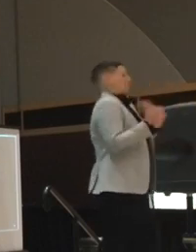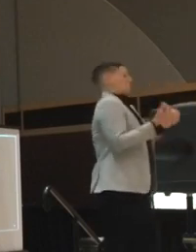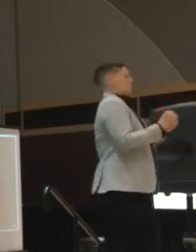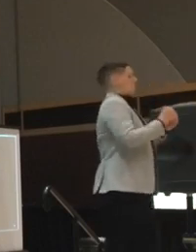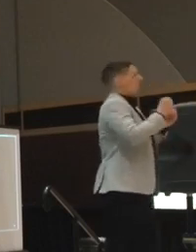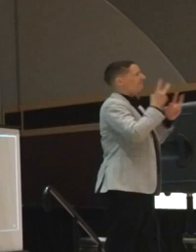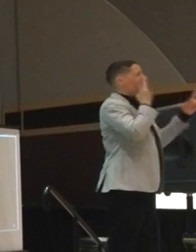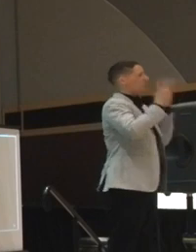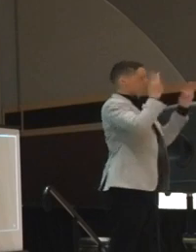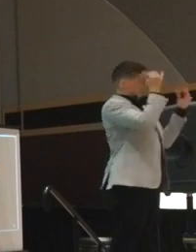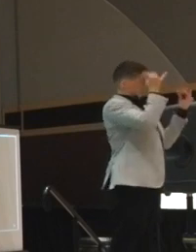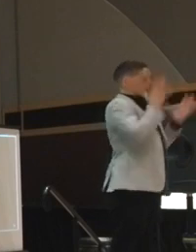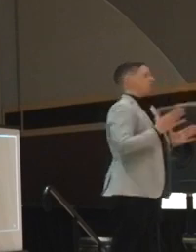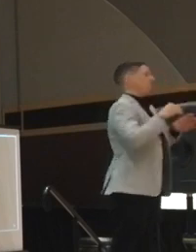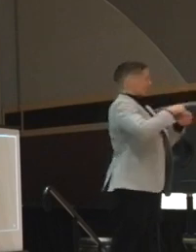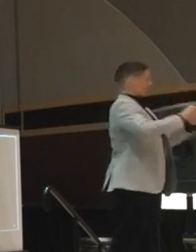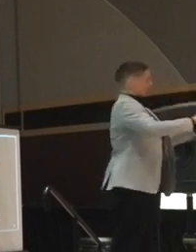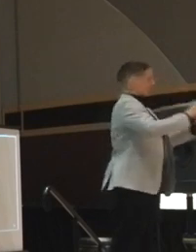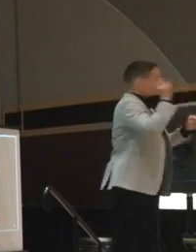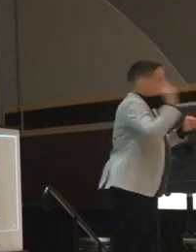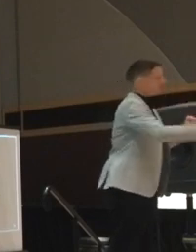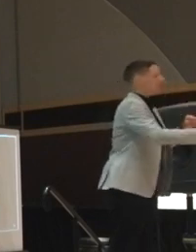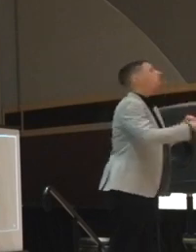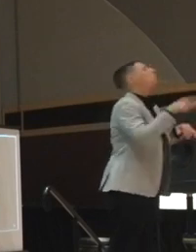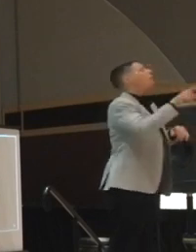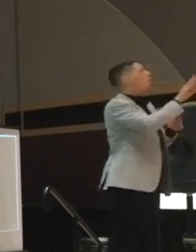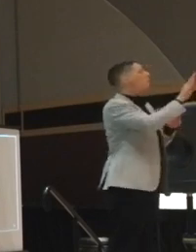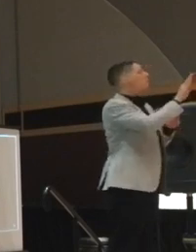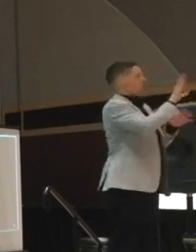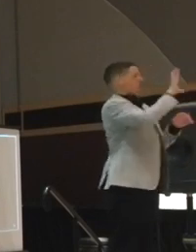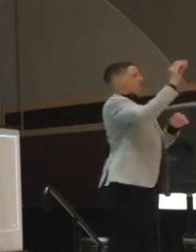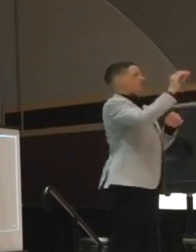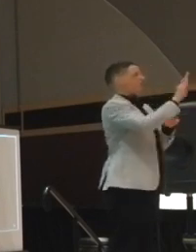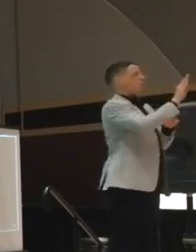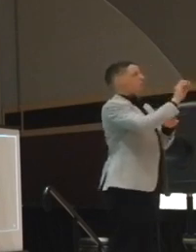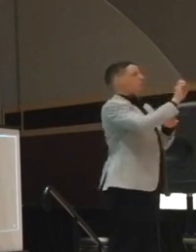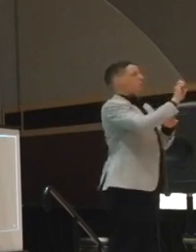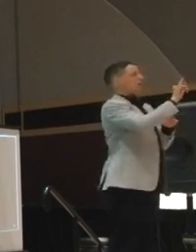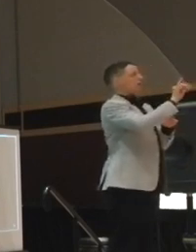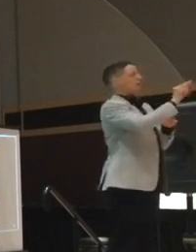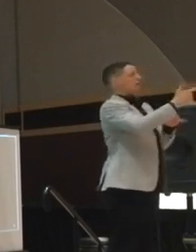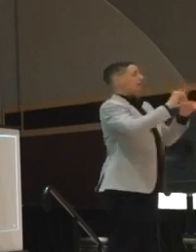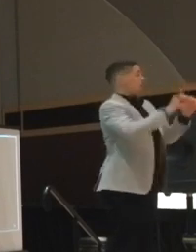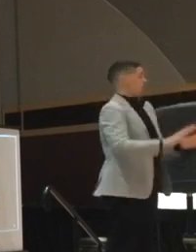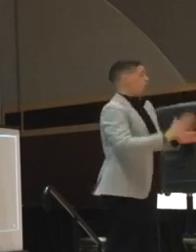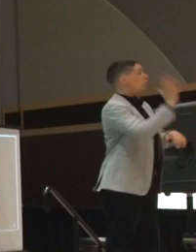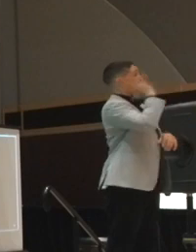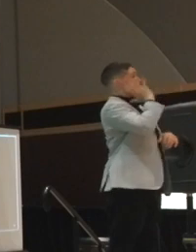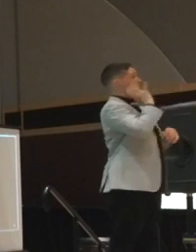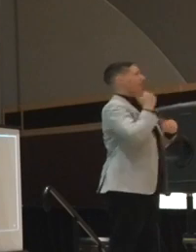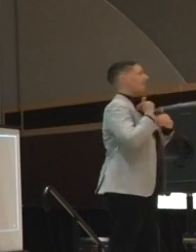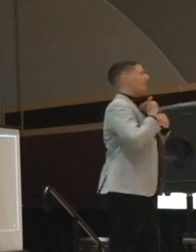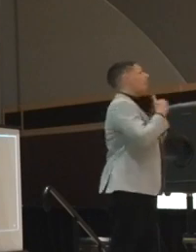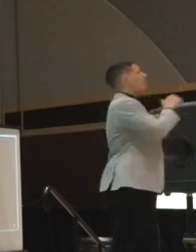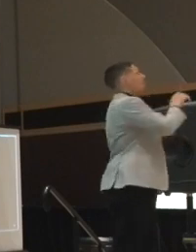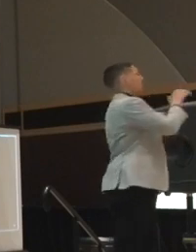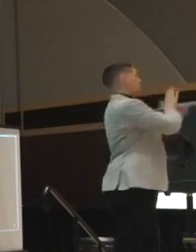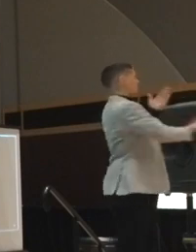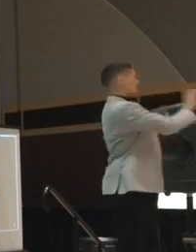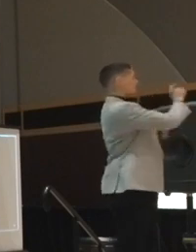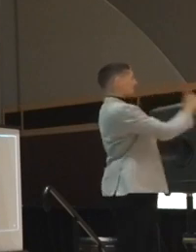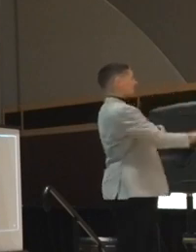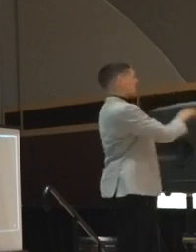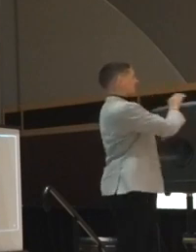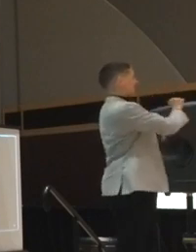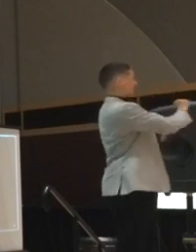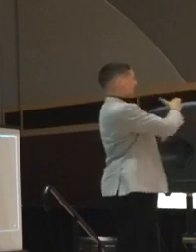All right, this is a question that a Boeing engineer used to do with engineering students at Texas A&M in the first